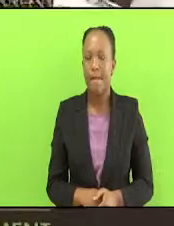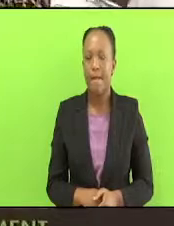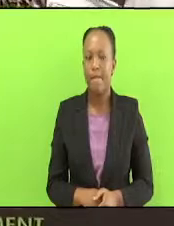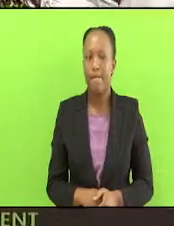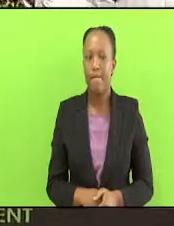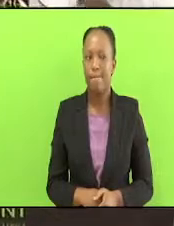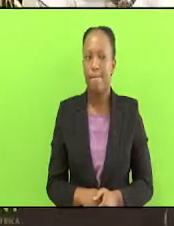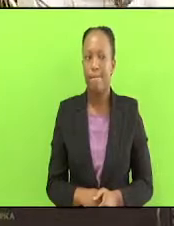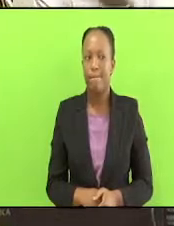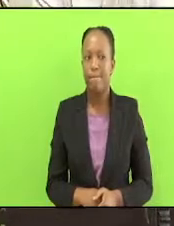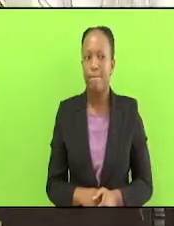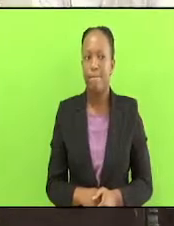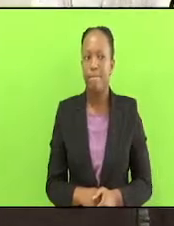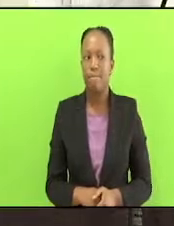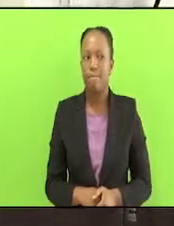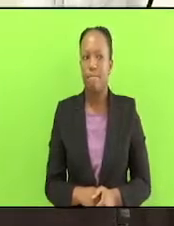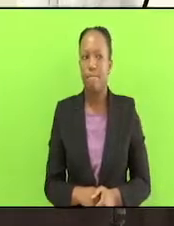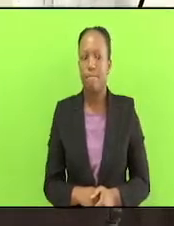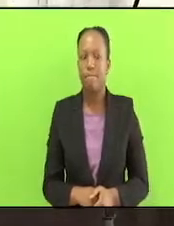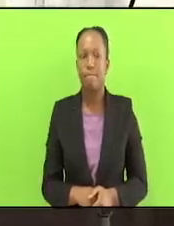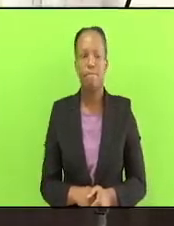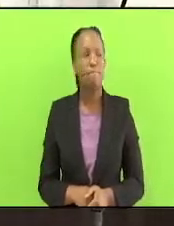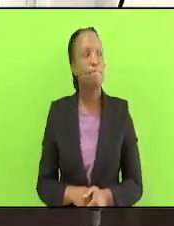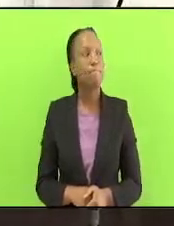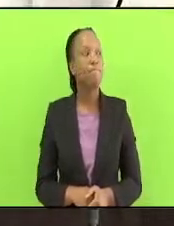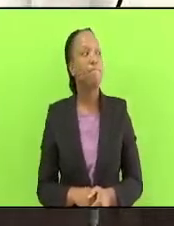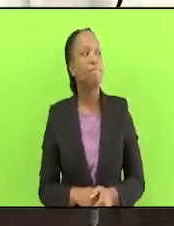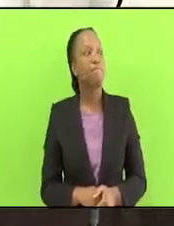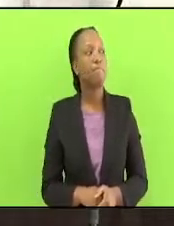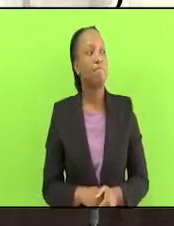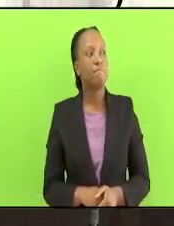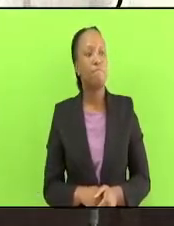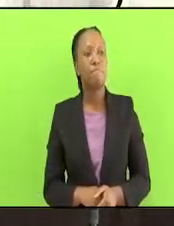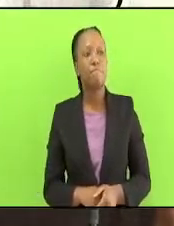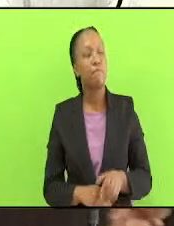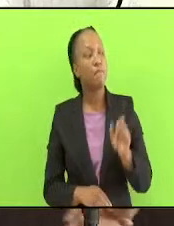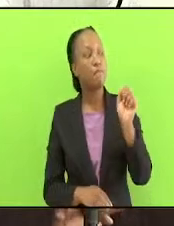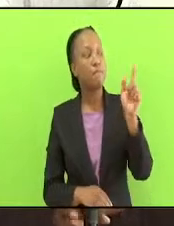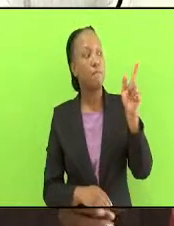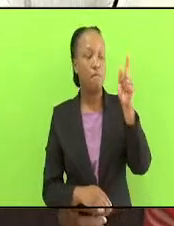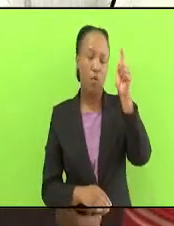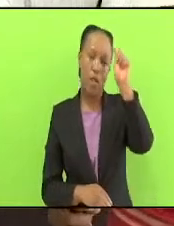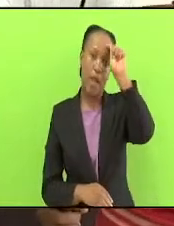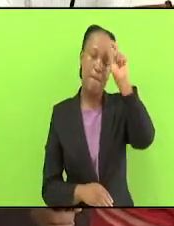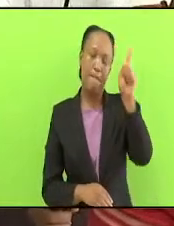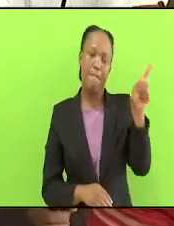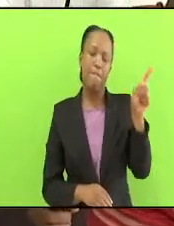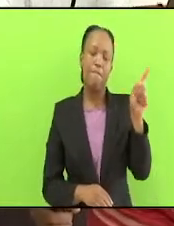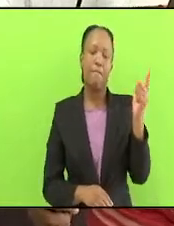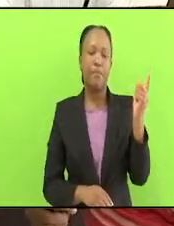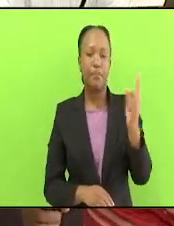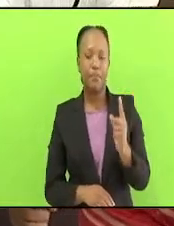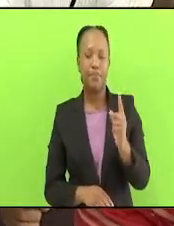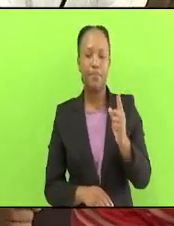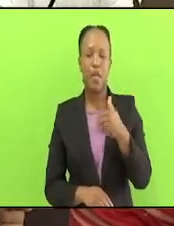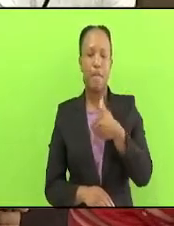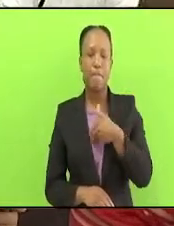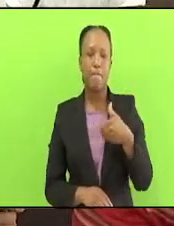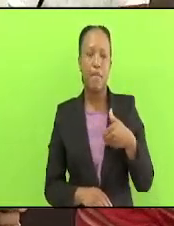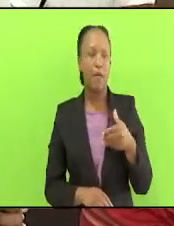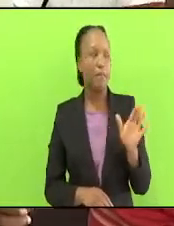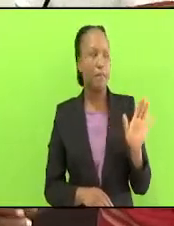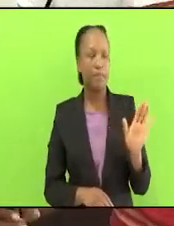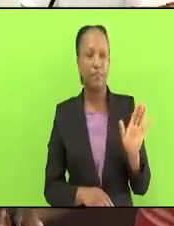At the back, the red cap. Me. When?